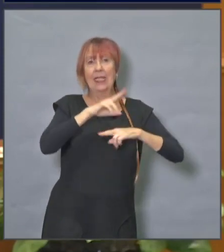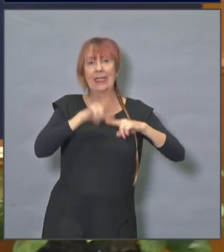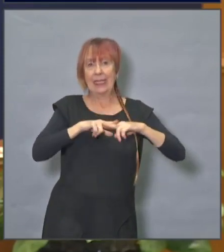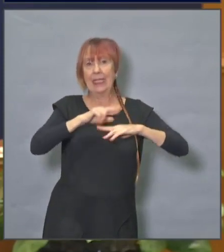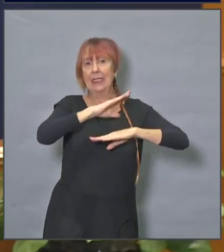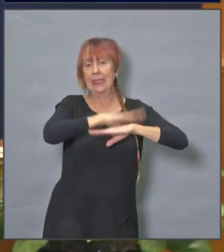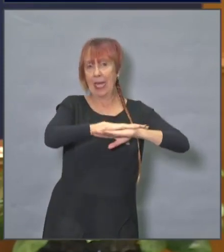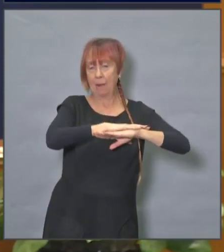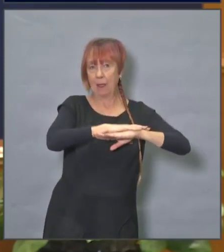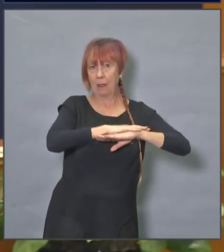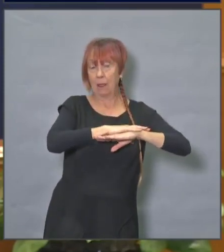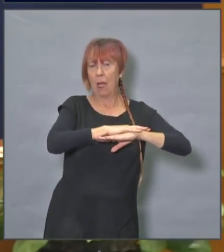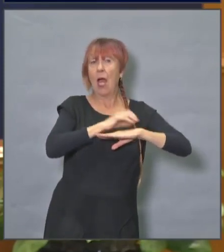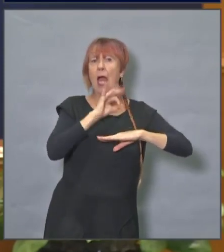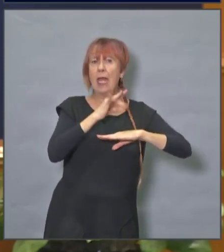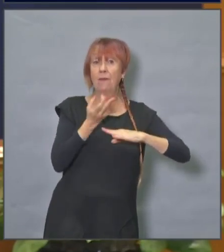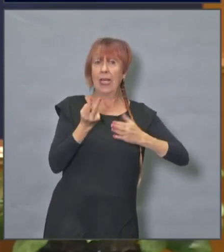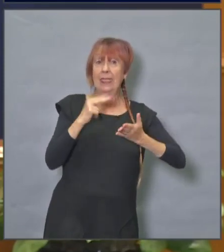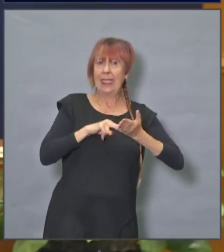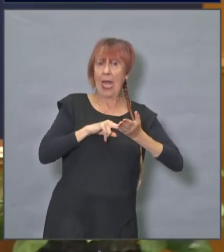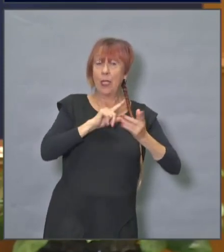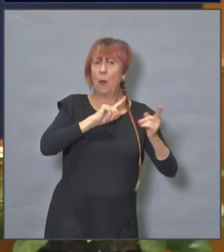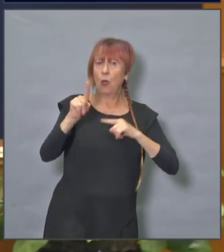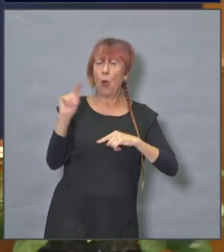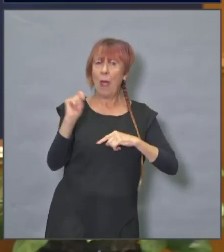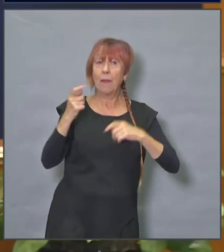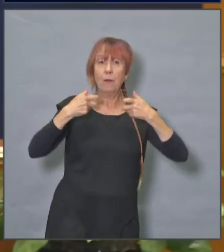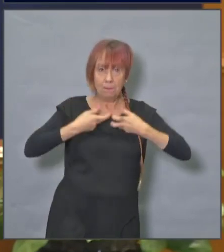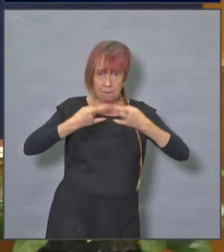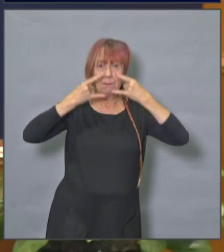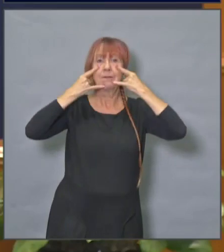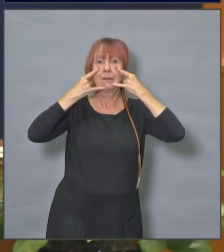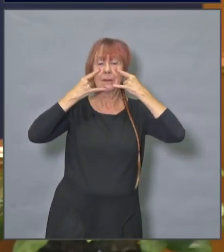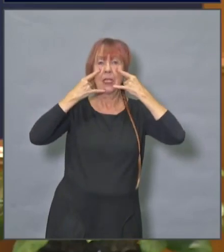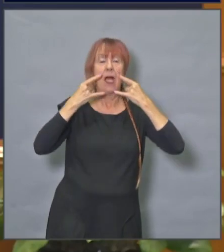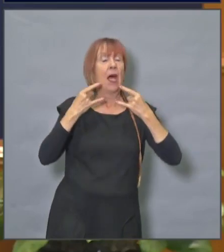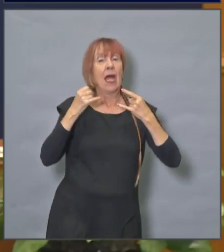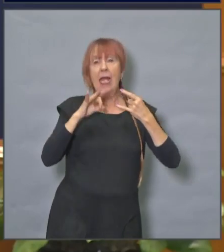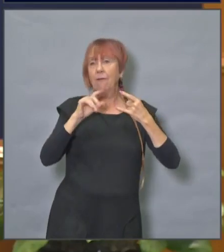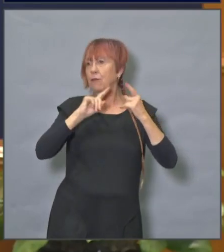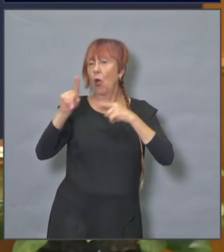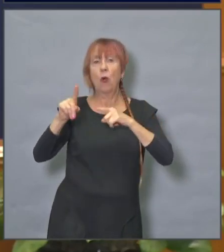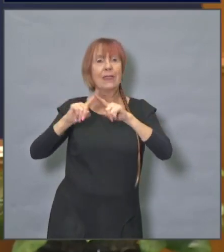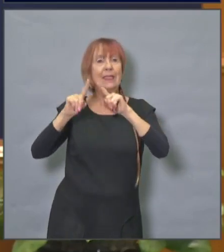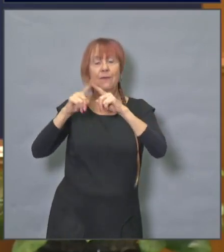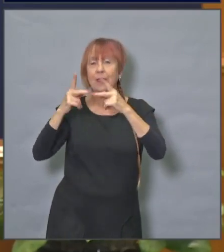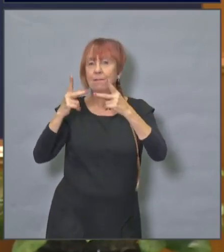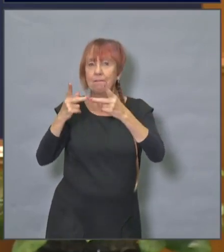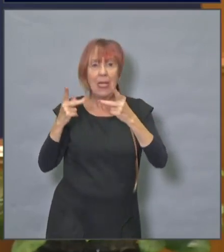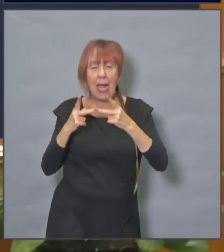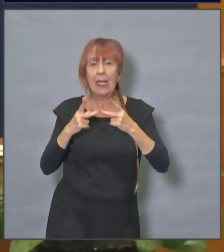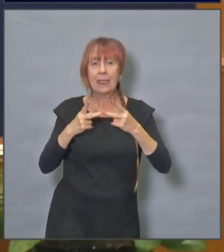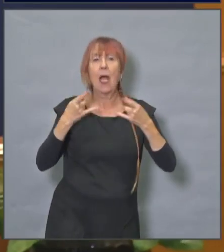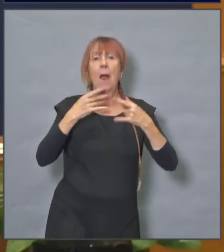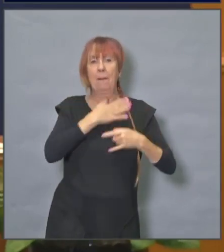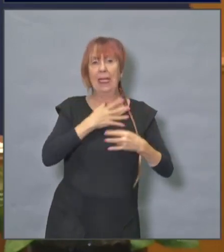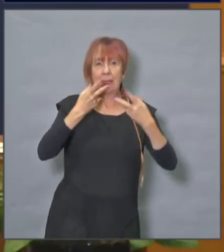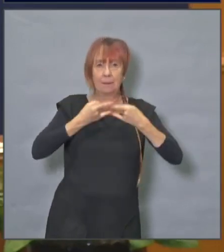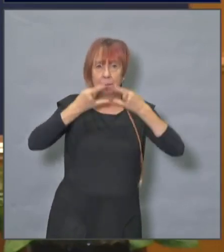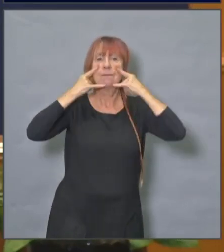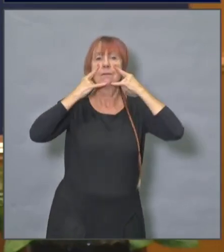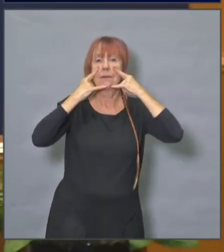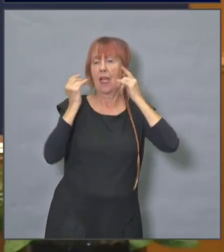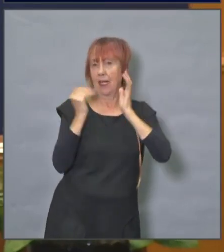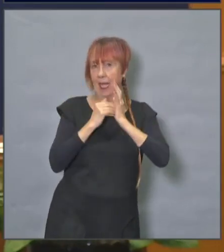walking around the restaurant, you need to go to the bathroom. You're going to walk outside. You're walking to another table. It's appropriate for you to put your mask